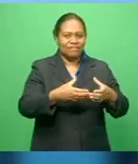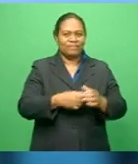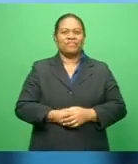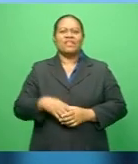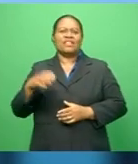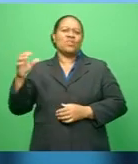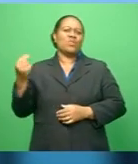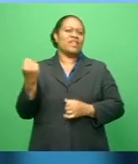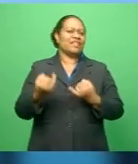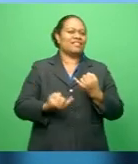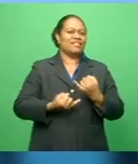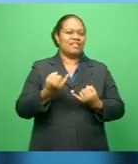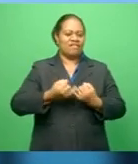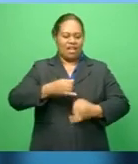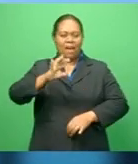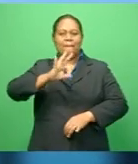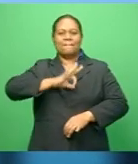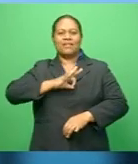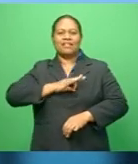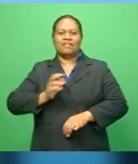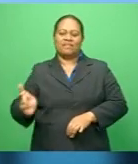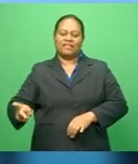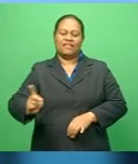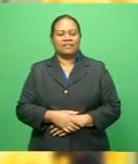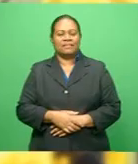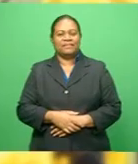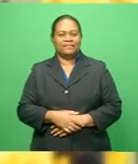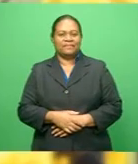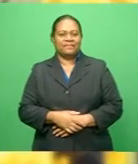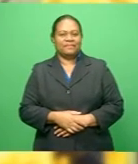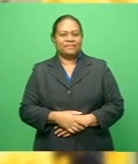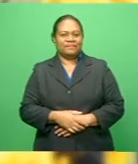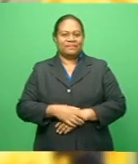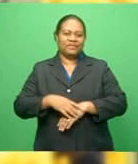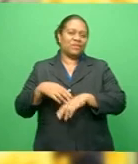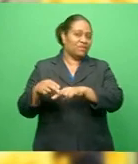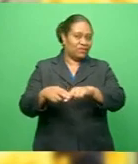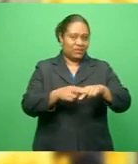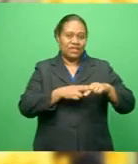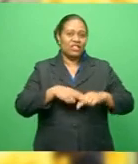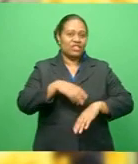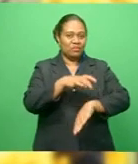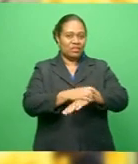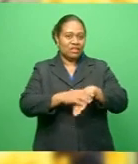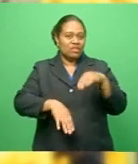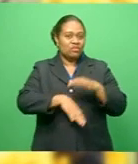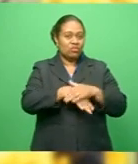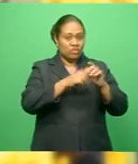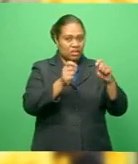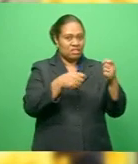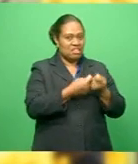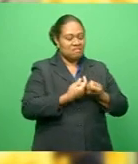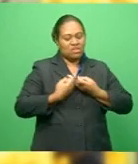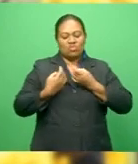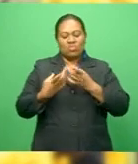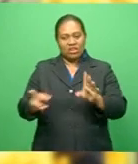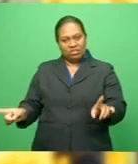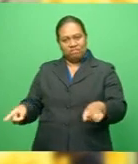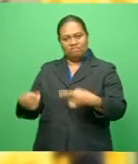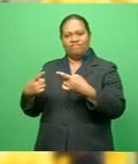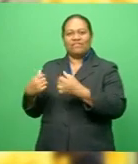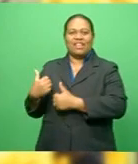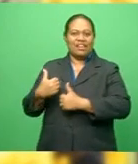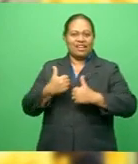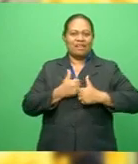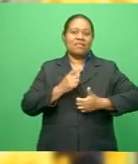won a silver medal at the Pacific Games in Samoa. The Fiji police football side is ready for the challenge against Army in the